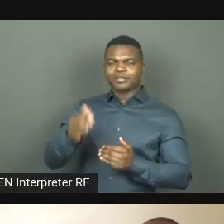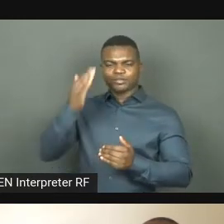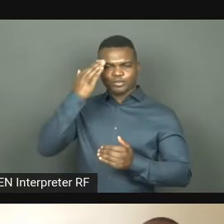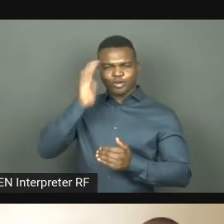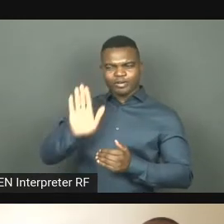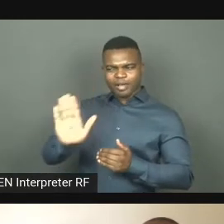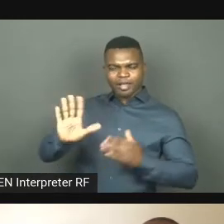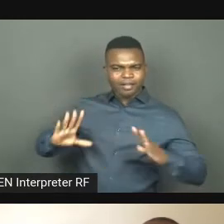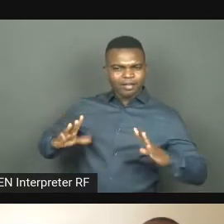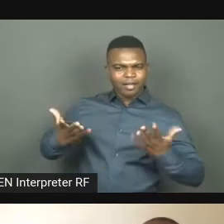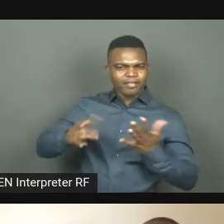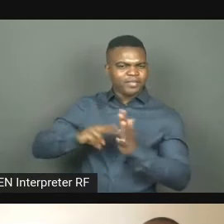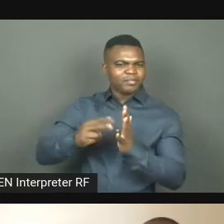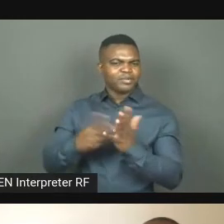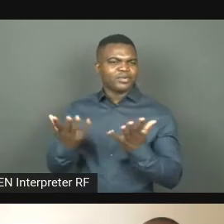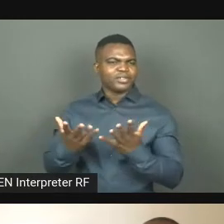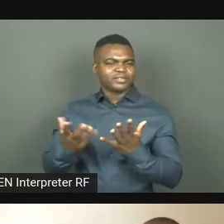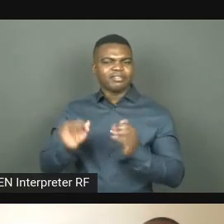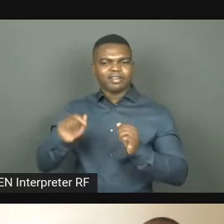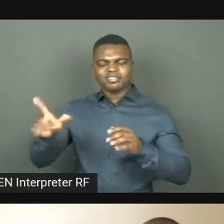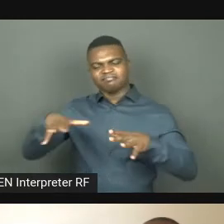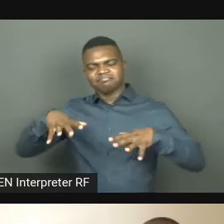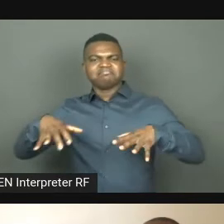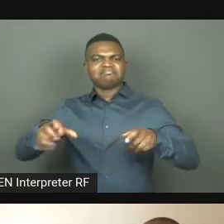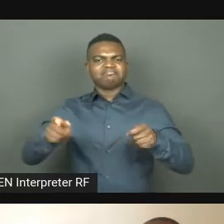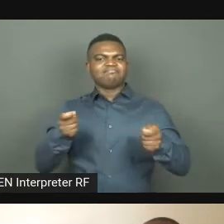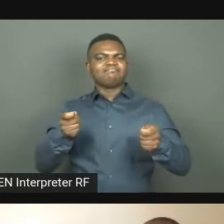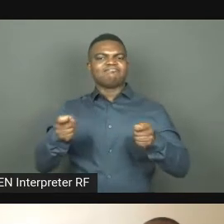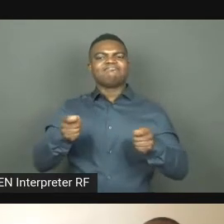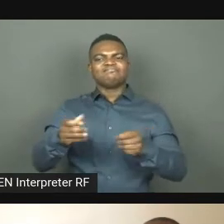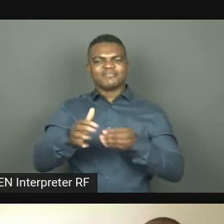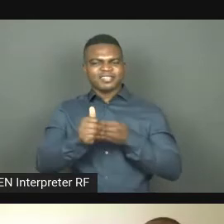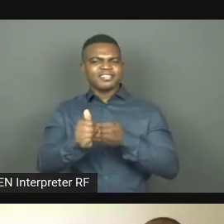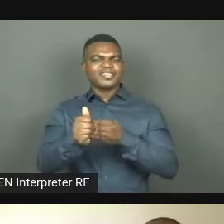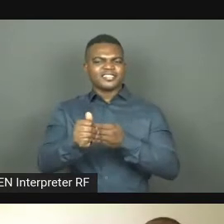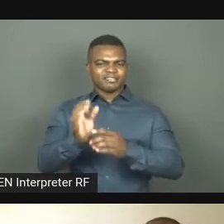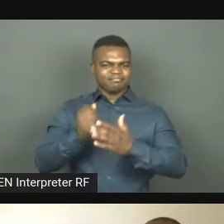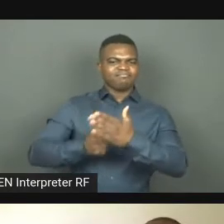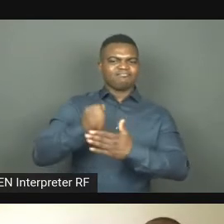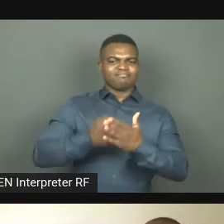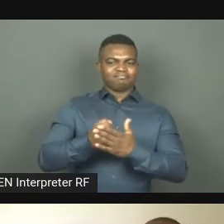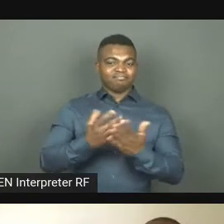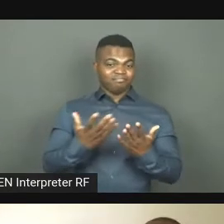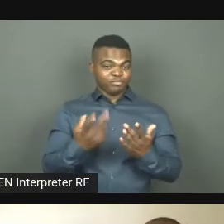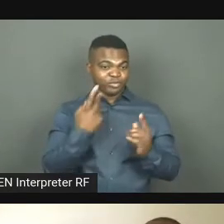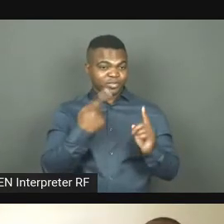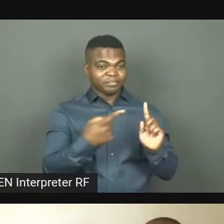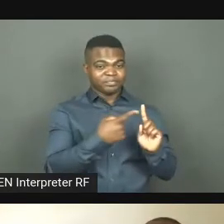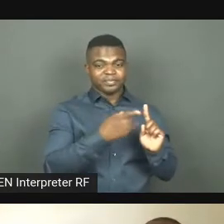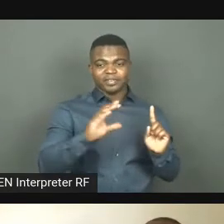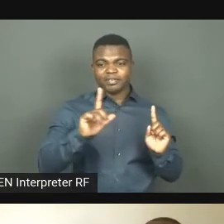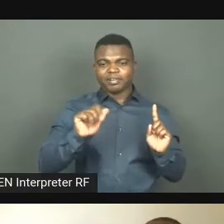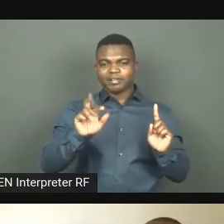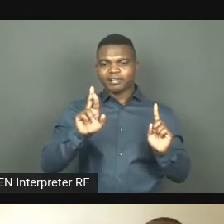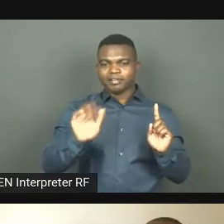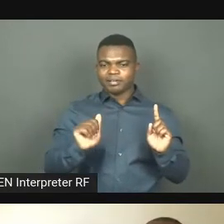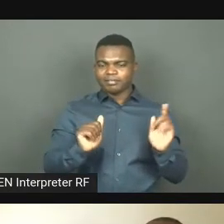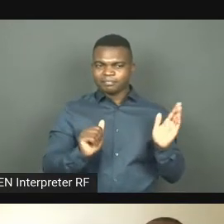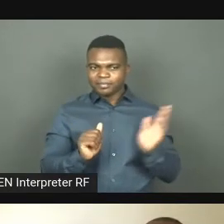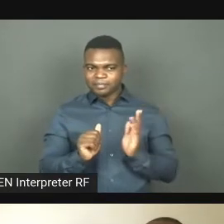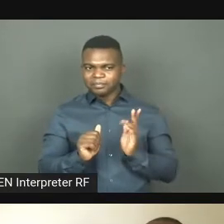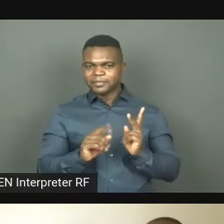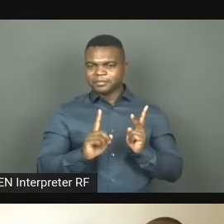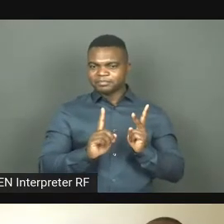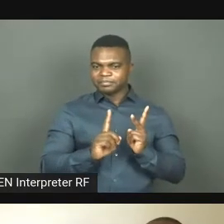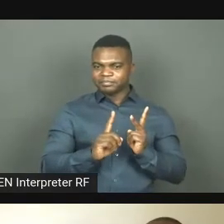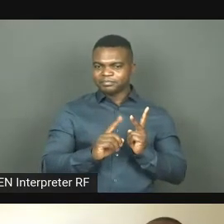what mindset behaviors do we need to create? Do we need to create a conducive environment to recognize the agency and leadership of the people